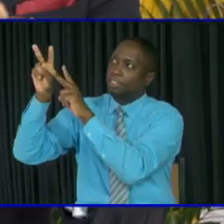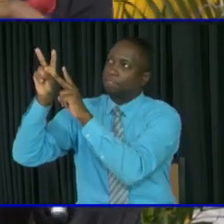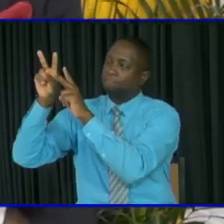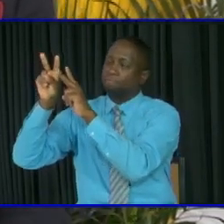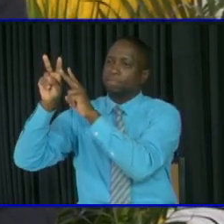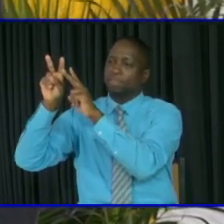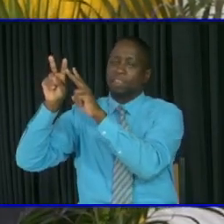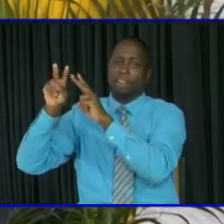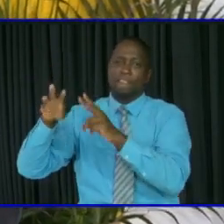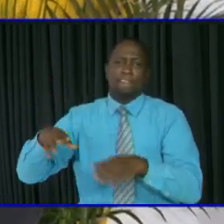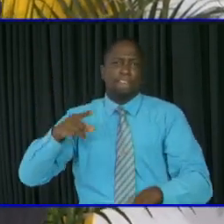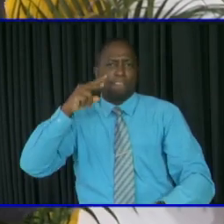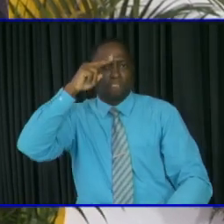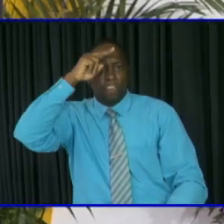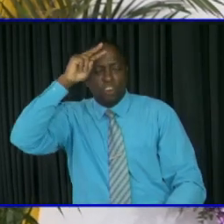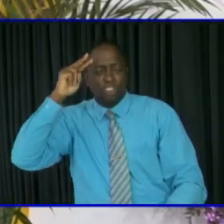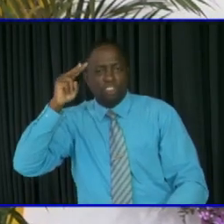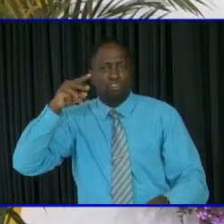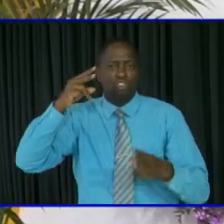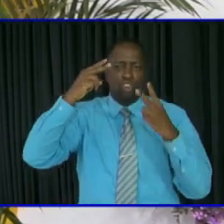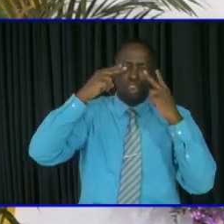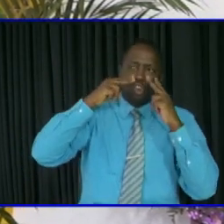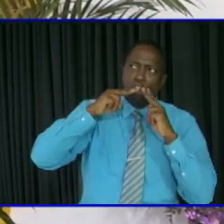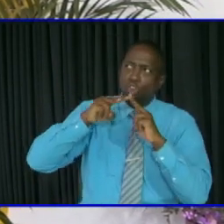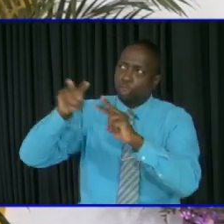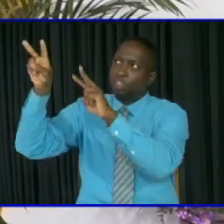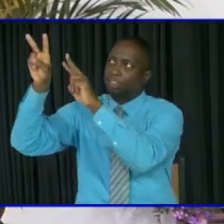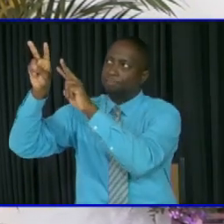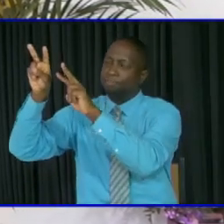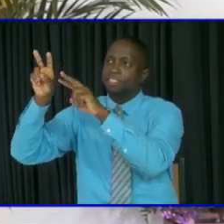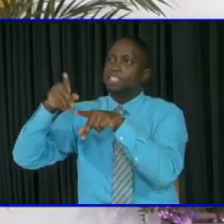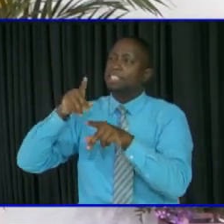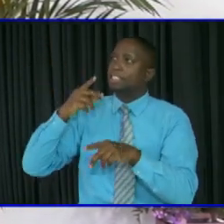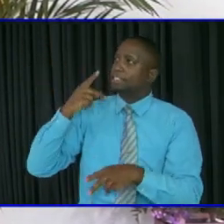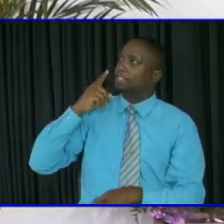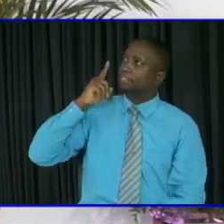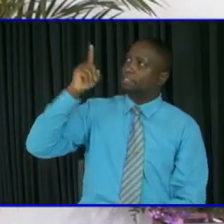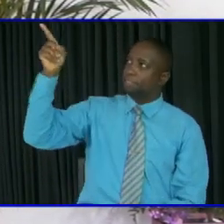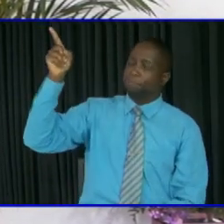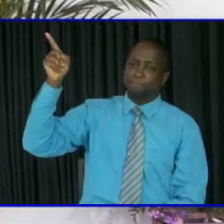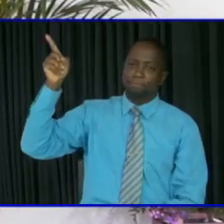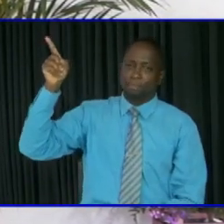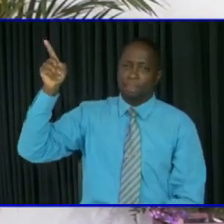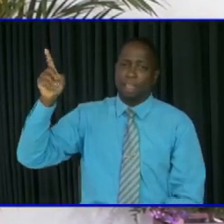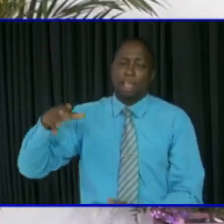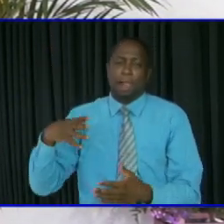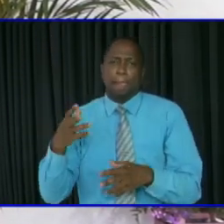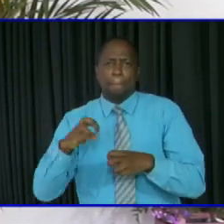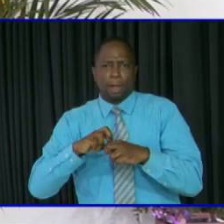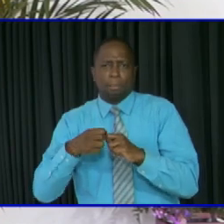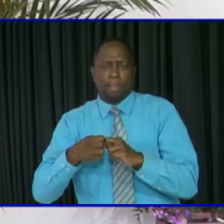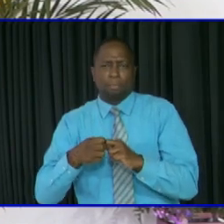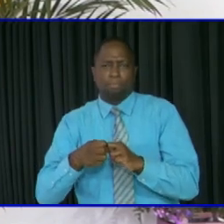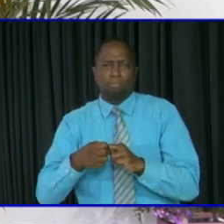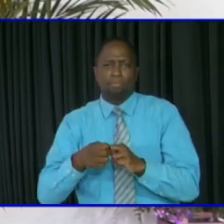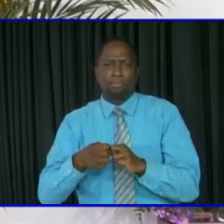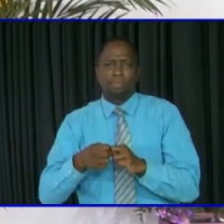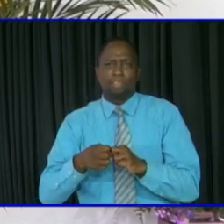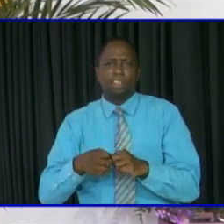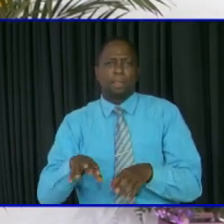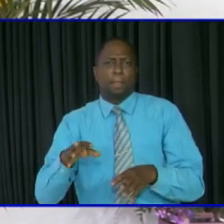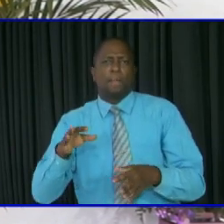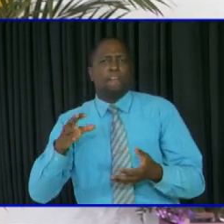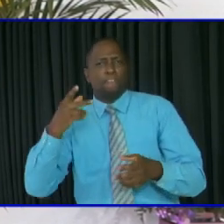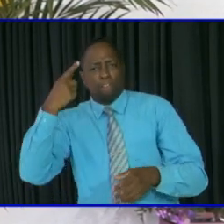were looking forward to seeing the bridegroom, the problem they had, the foolish ones,